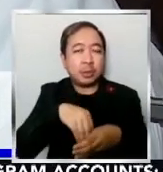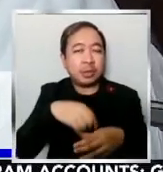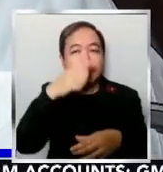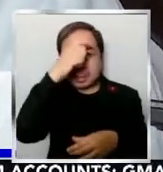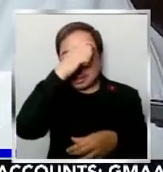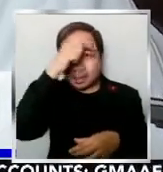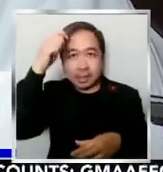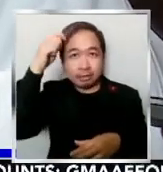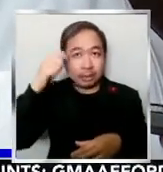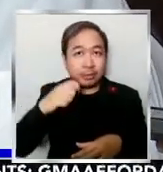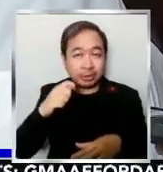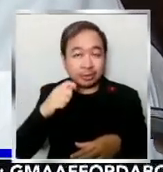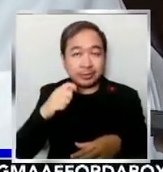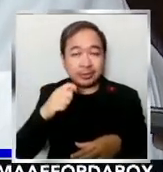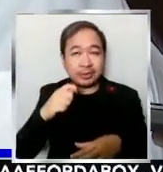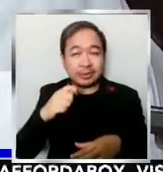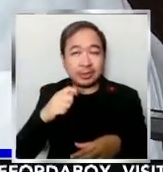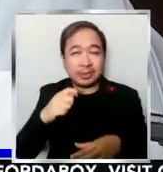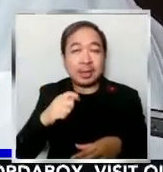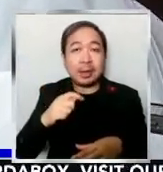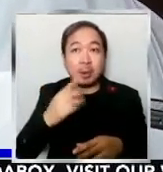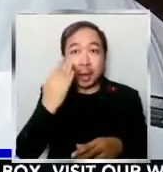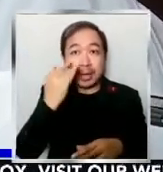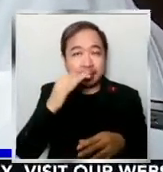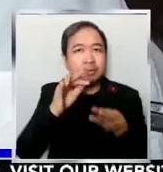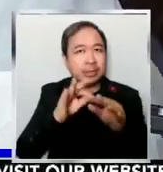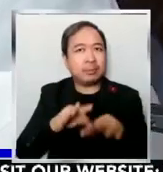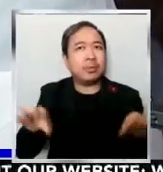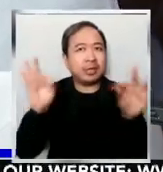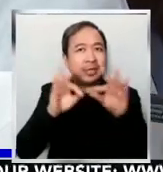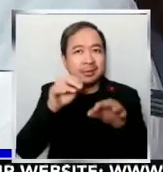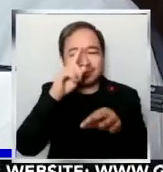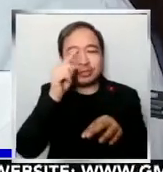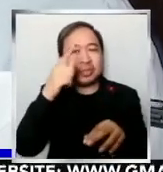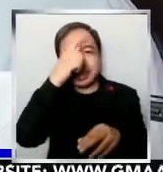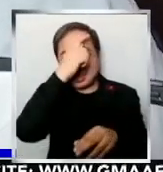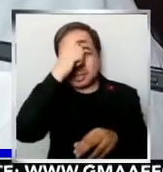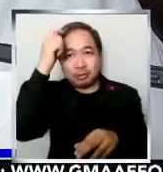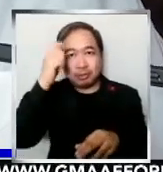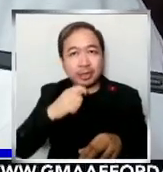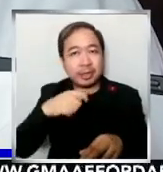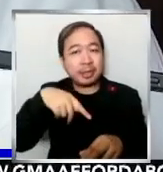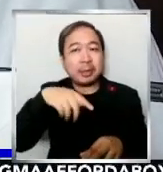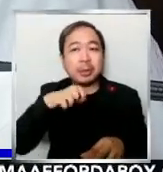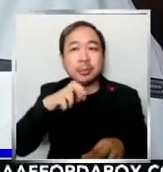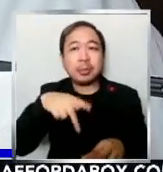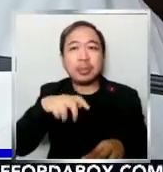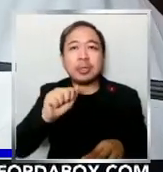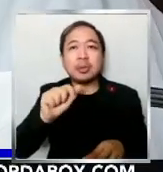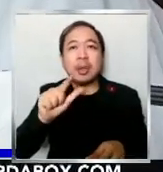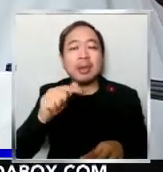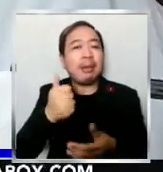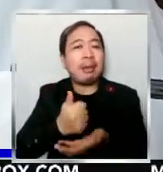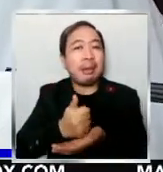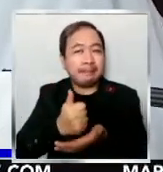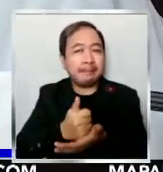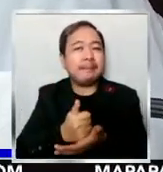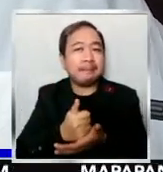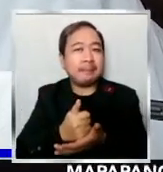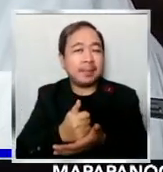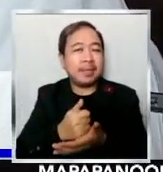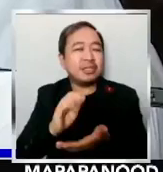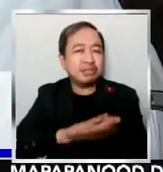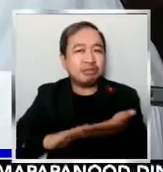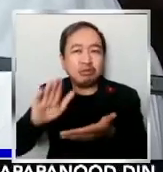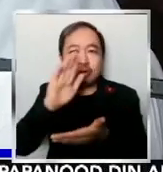significant because graduation ng University of Perpetual Health, andun lahat ng Board of Trustees niyan. They're all present. These are people